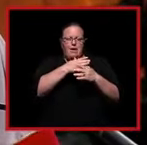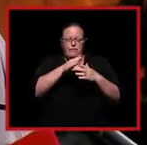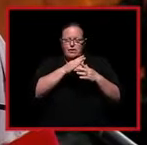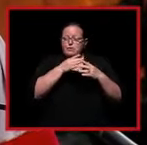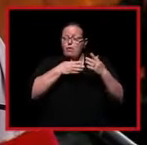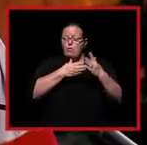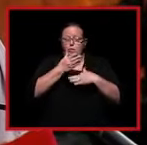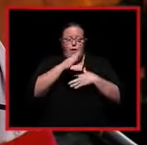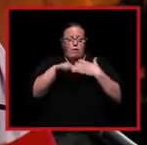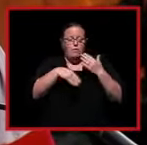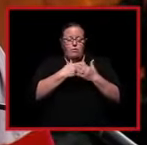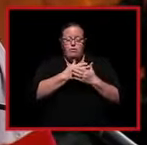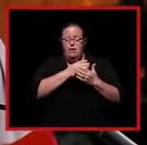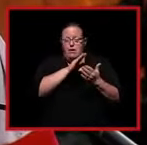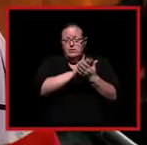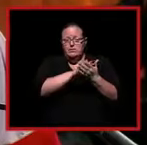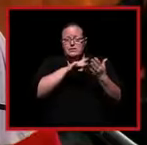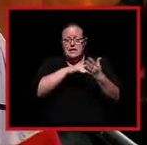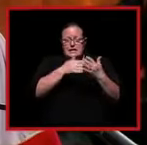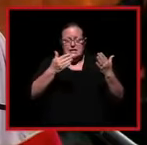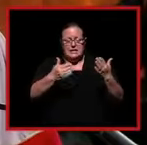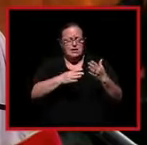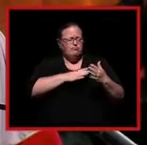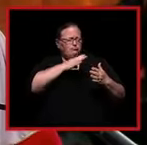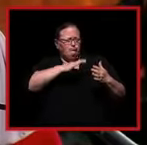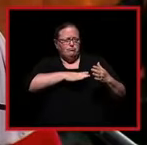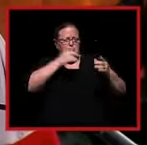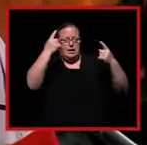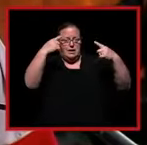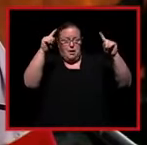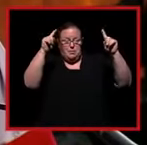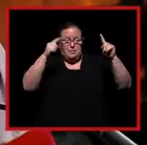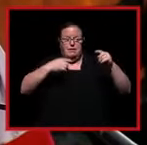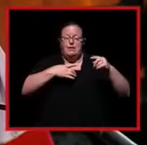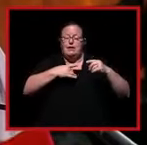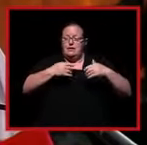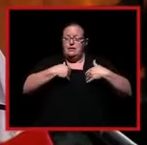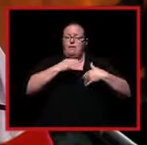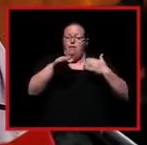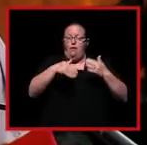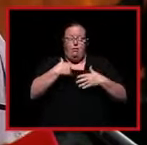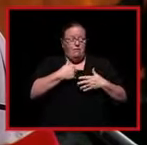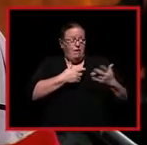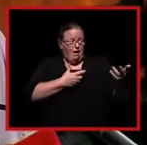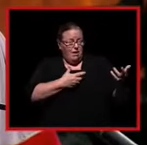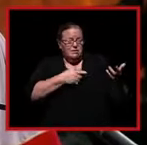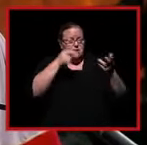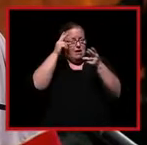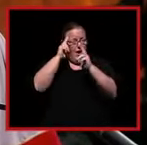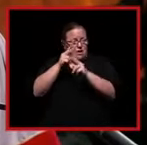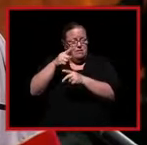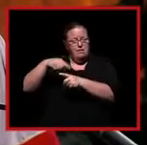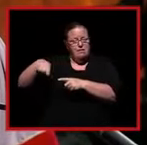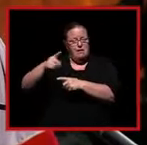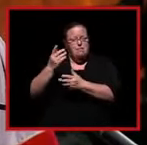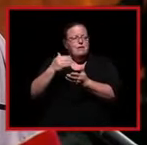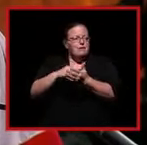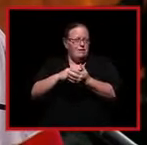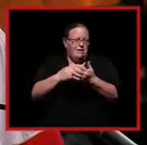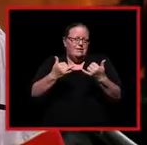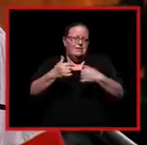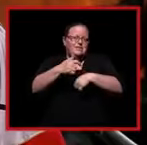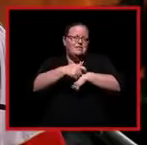here. Because this is such a distinctive accomplishment, I would like for all of us to recognize them once more. At this